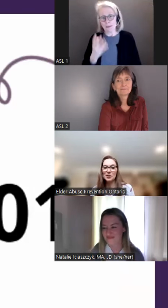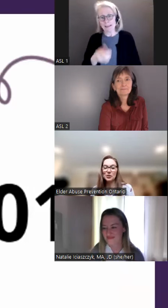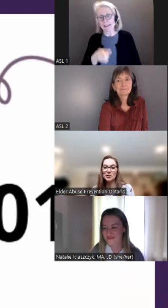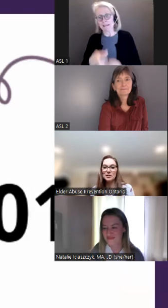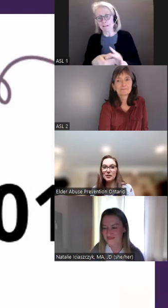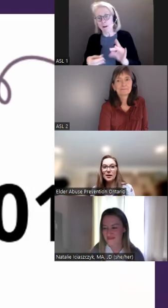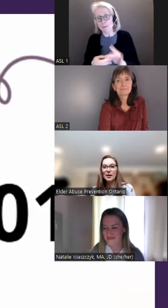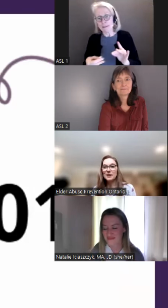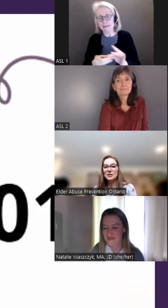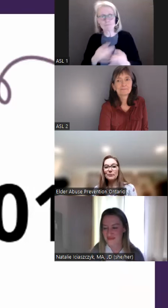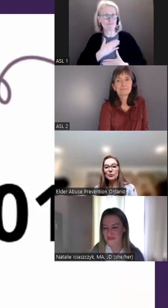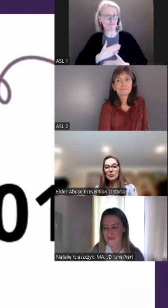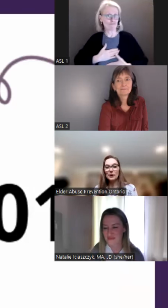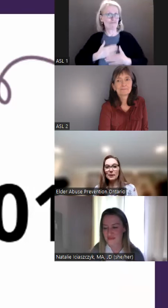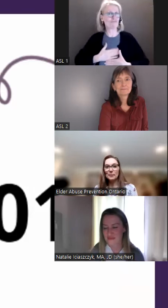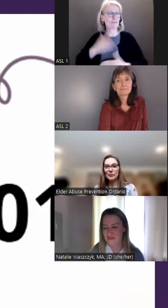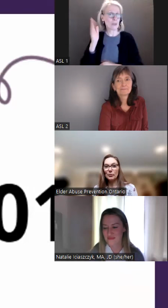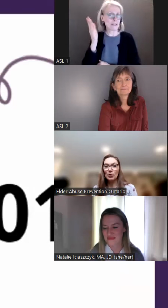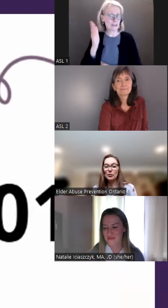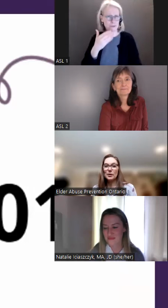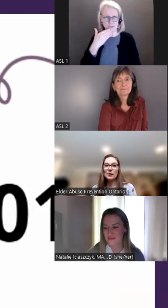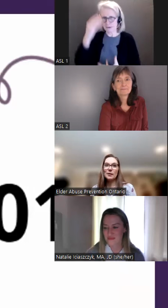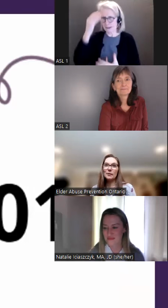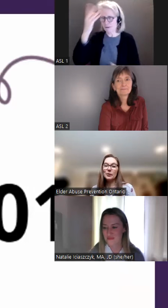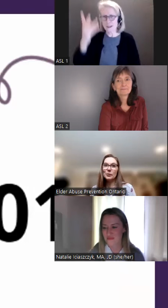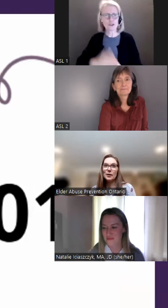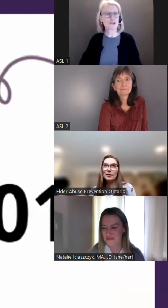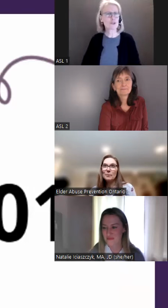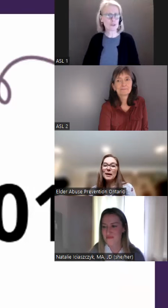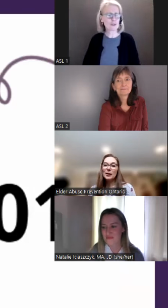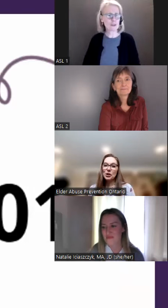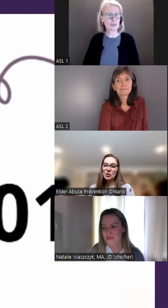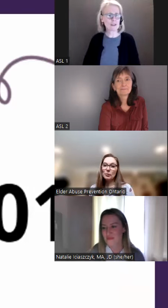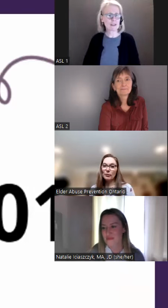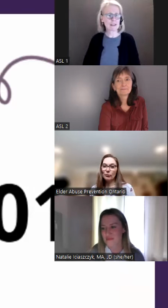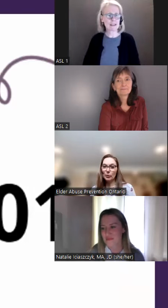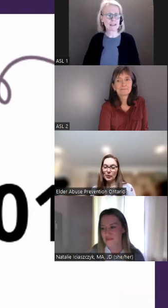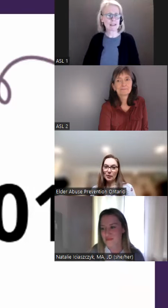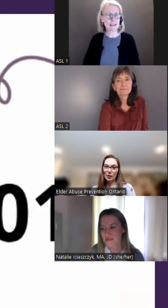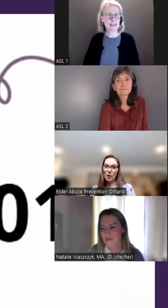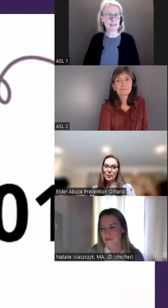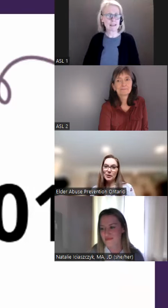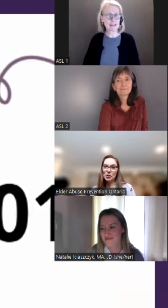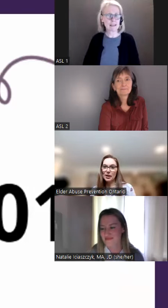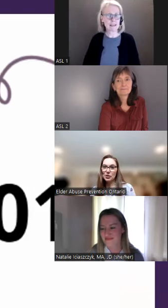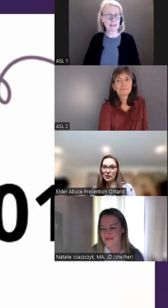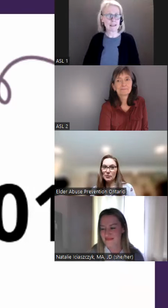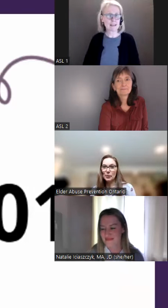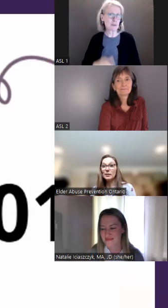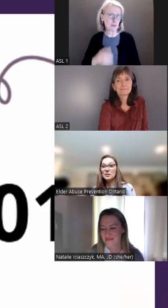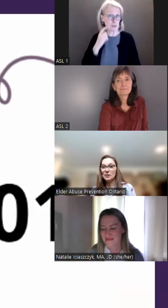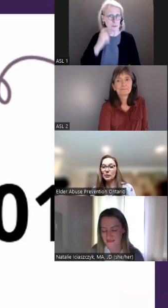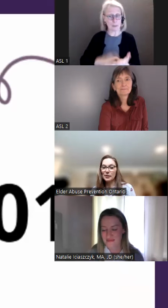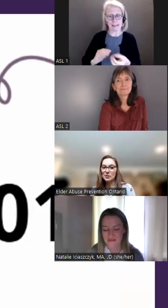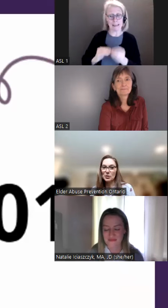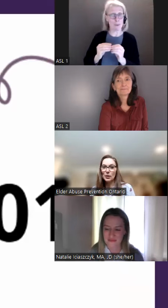wonderful the presentation is and insightful from all the, making a change moving forward with our population aging and